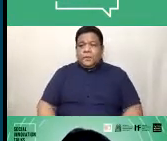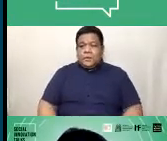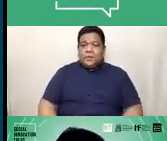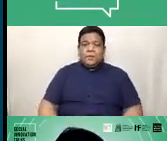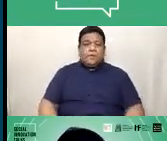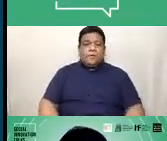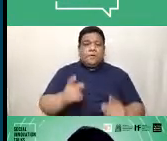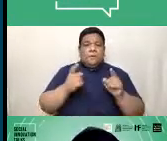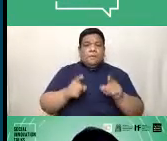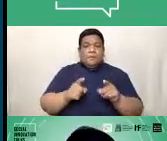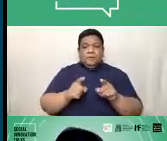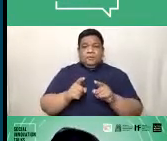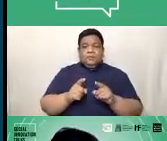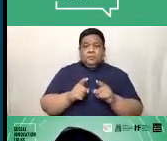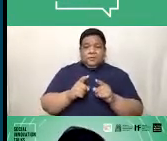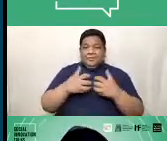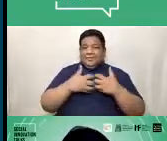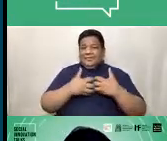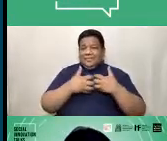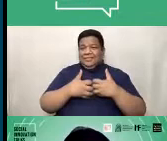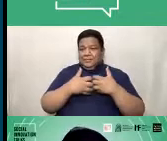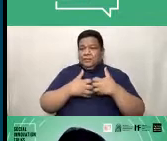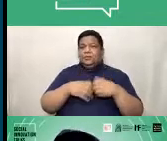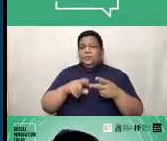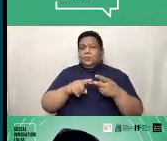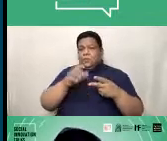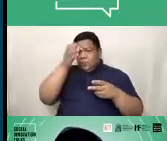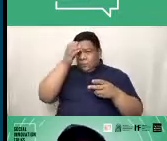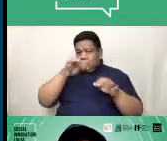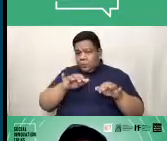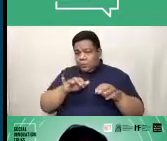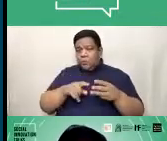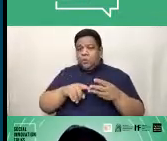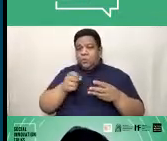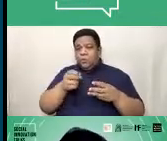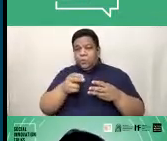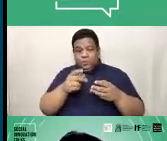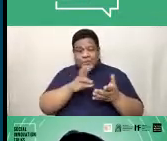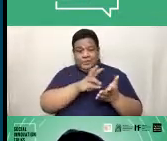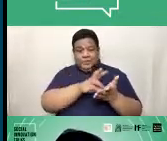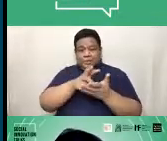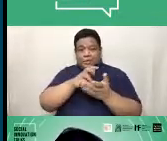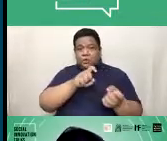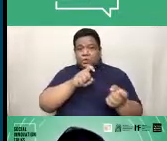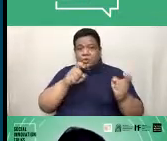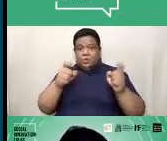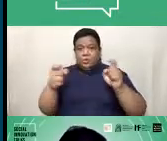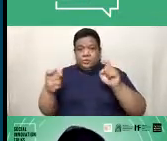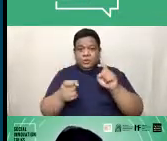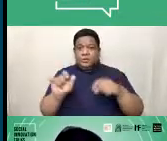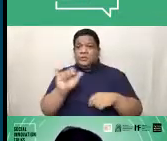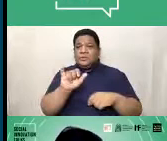or when people had mechanization, steam power computers, cities changed drastically. So in the same way, with